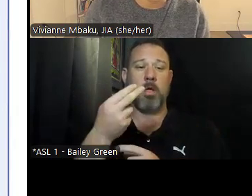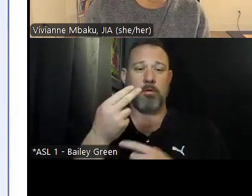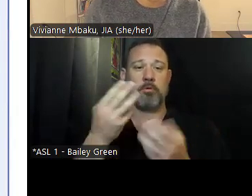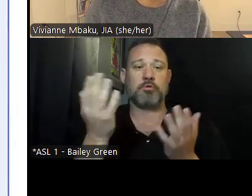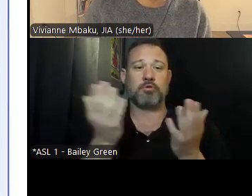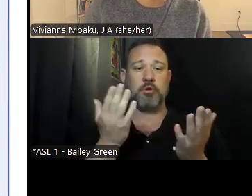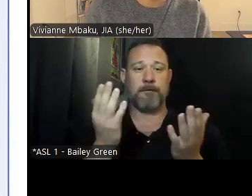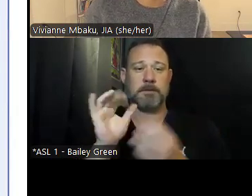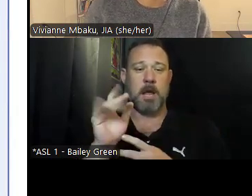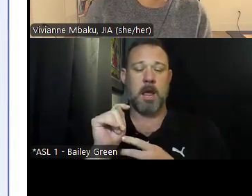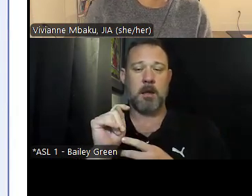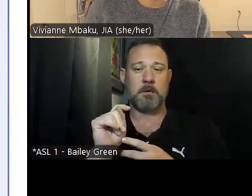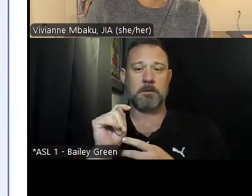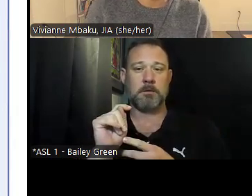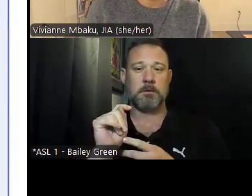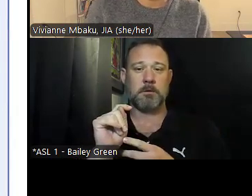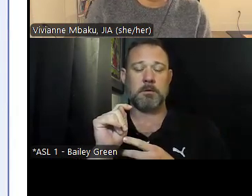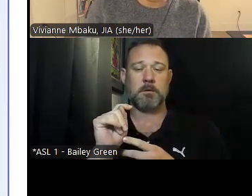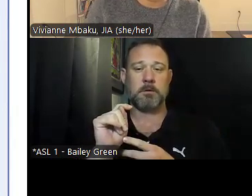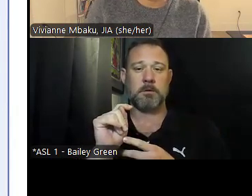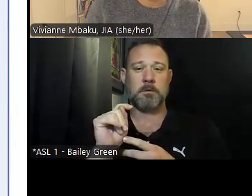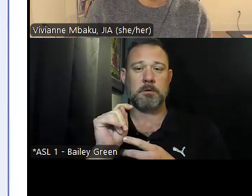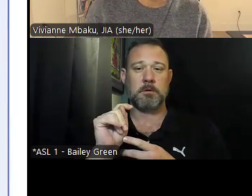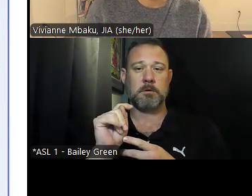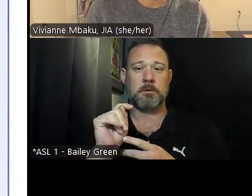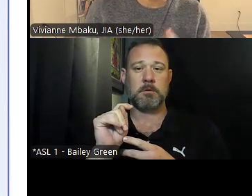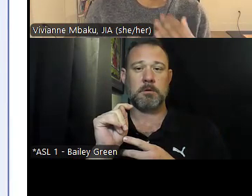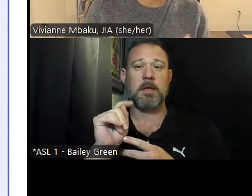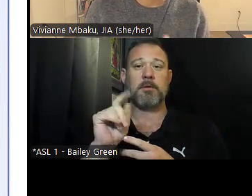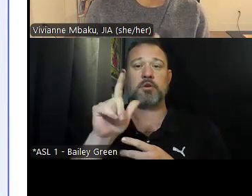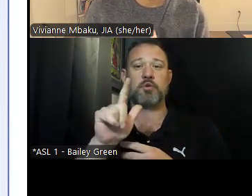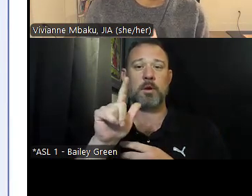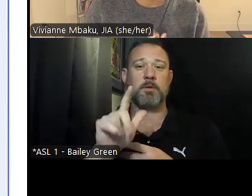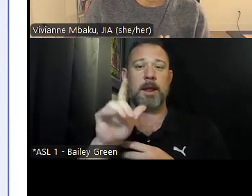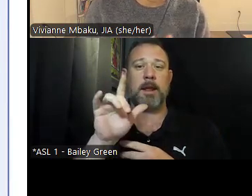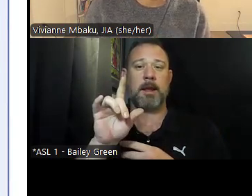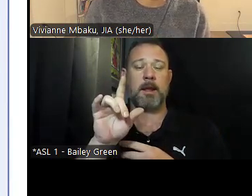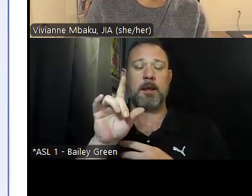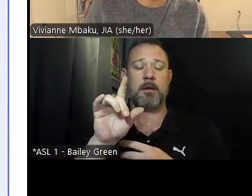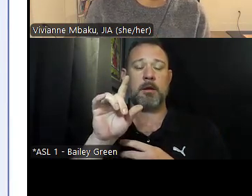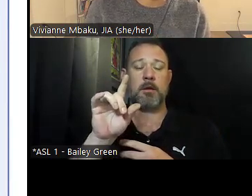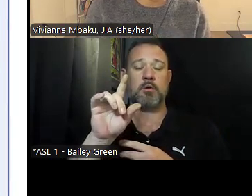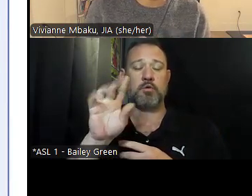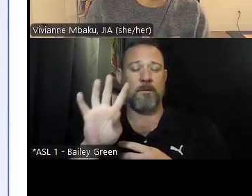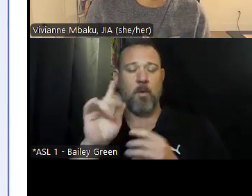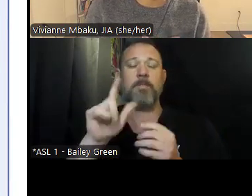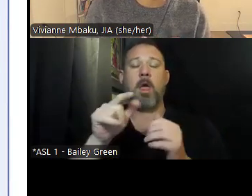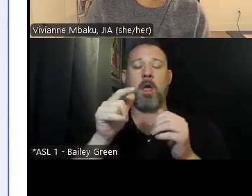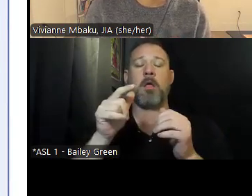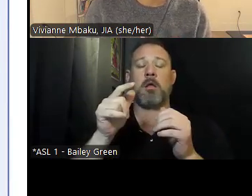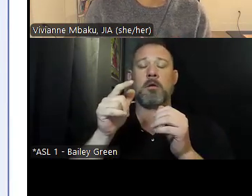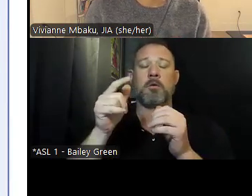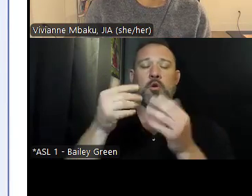Act, and in 2024, and the update was passed and signed by the